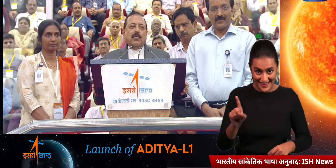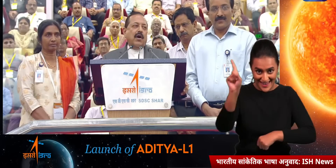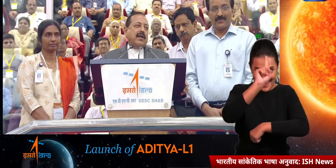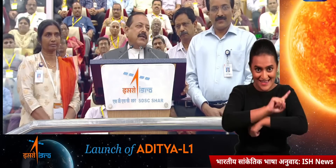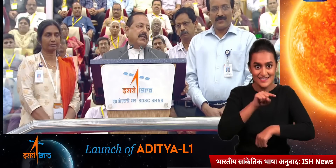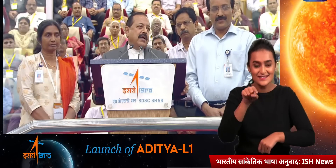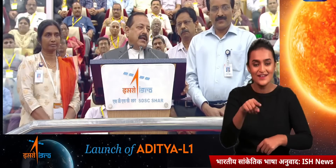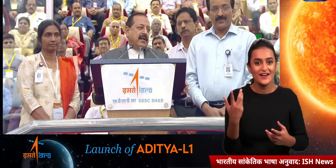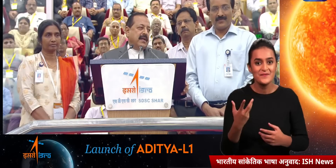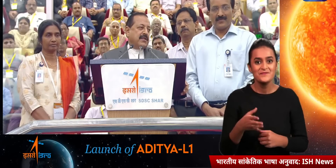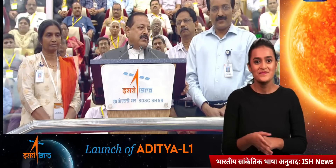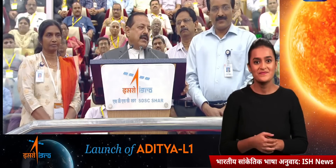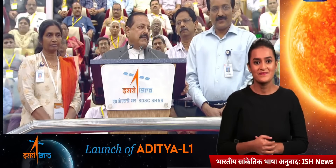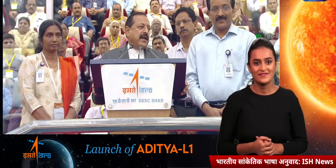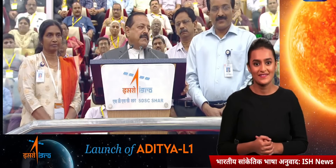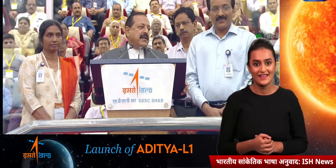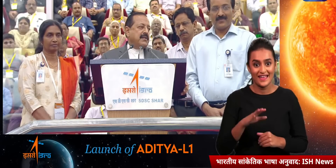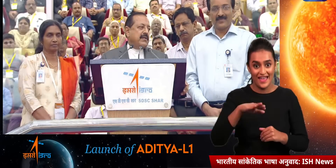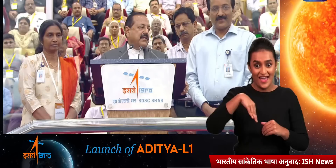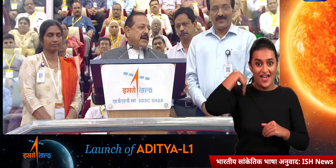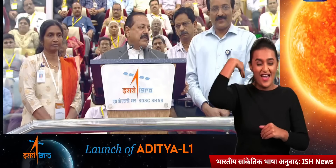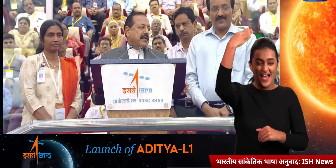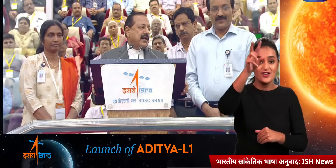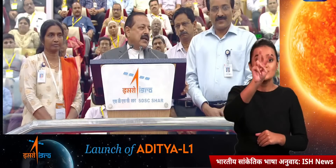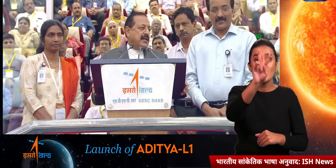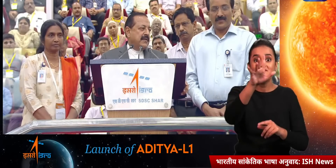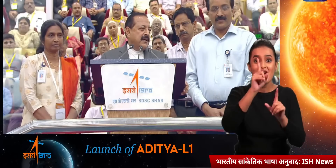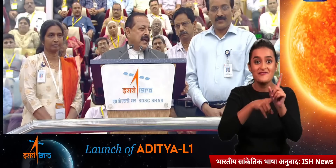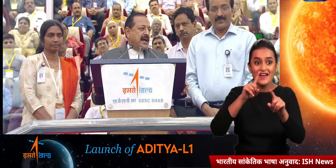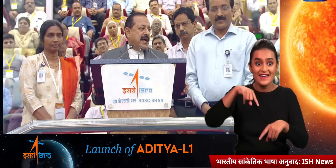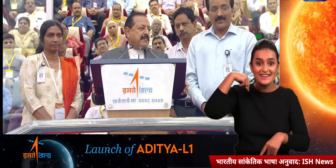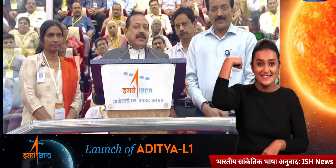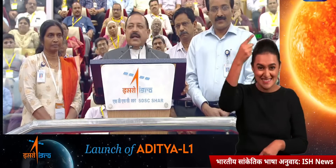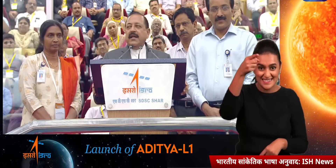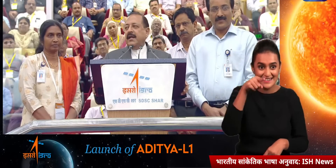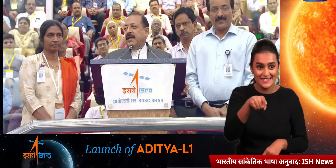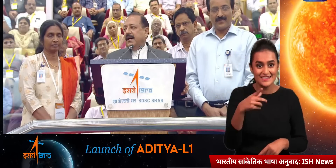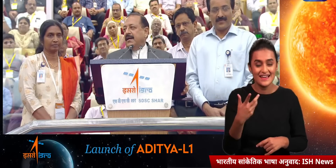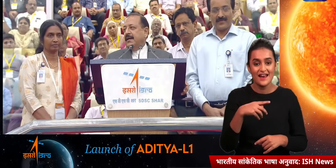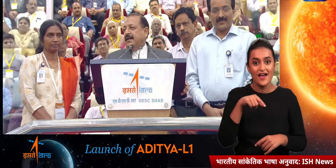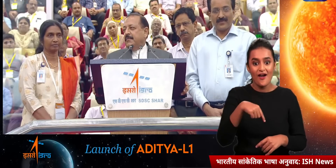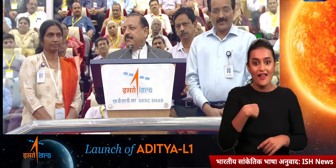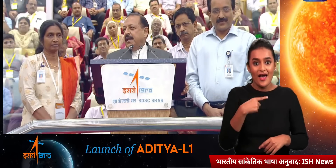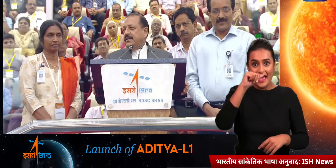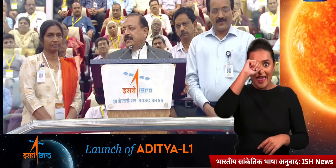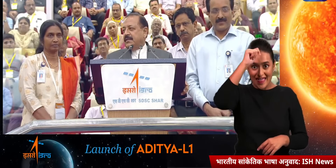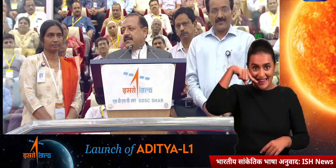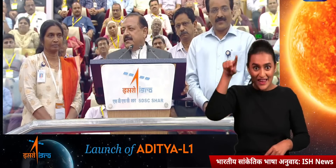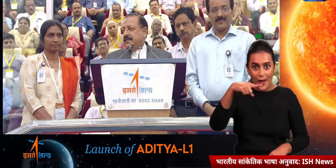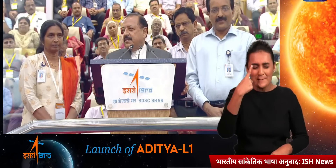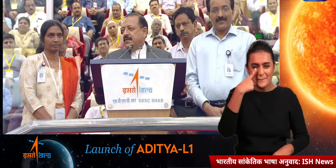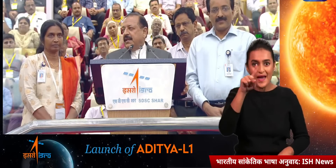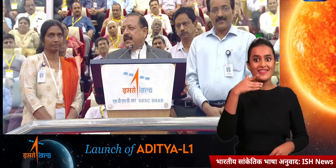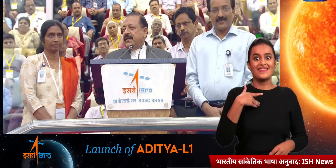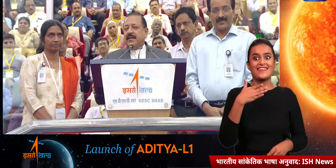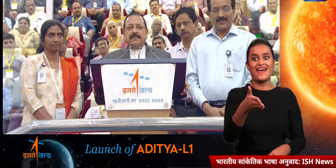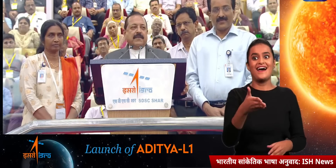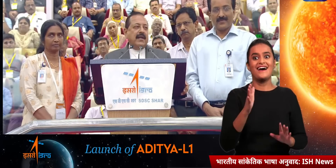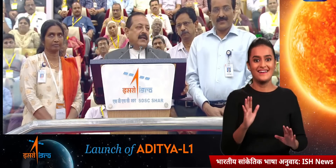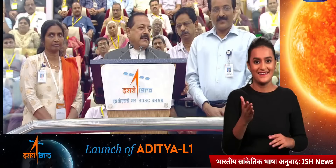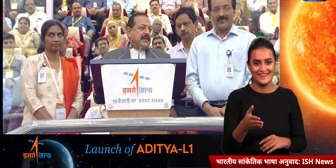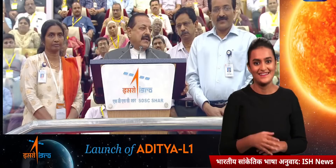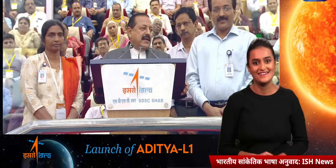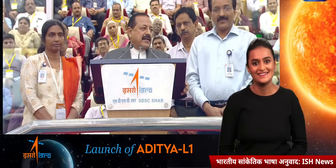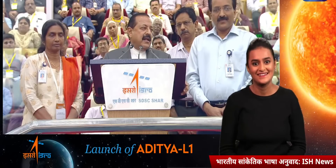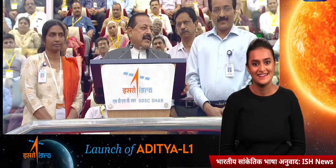we move on into the next 25 years of Amrit Kal, and Mother India pledges with the collective